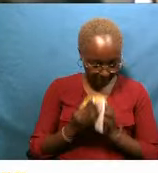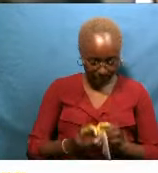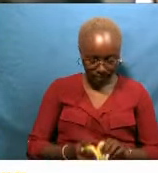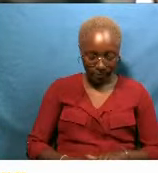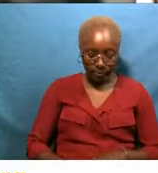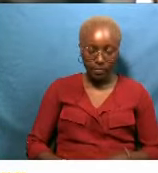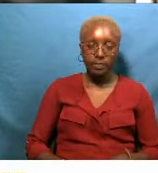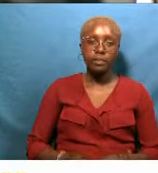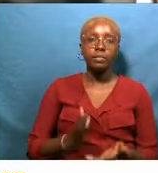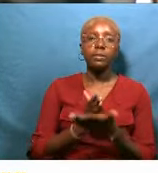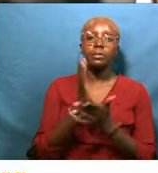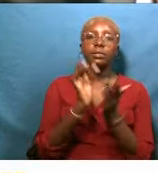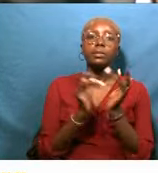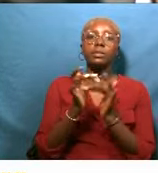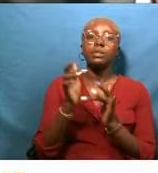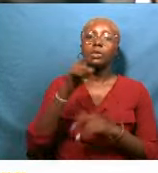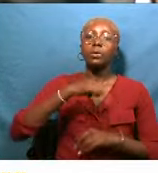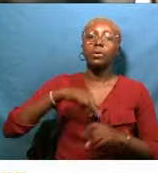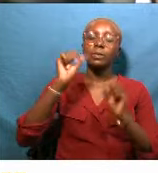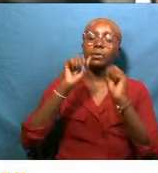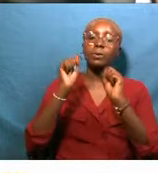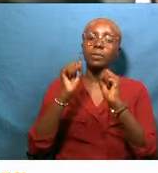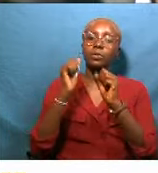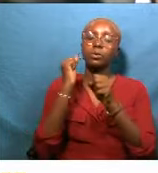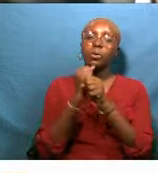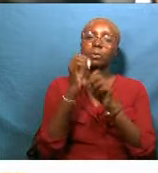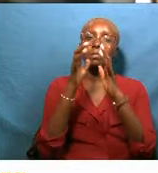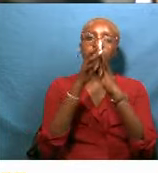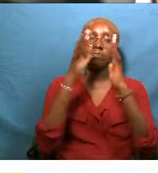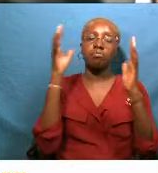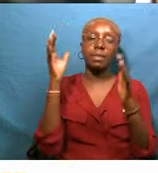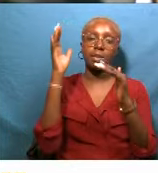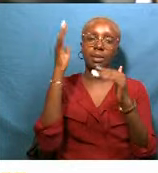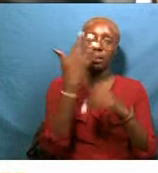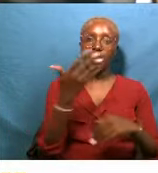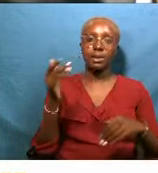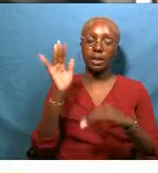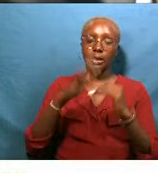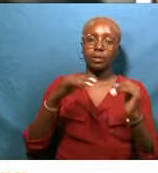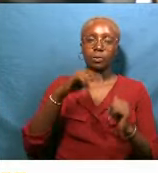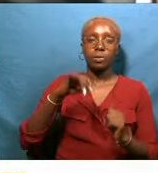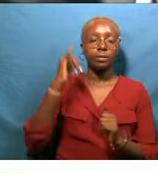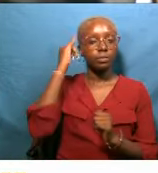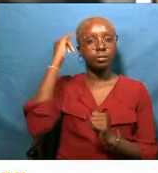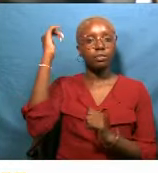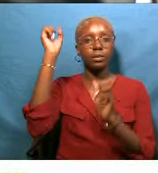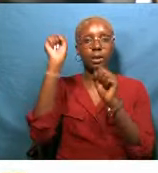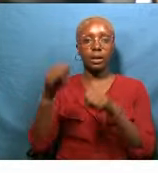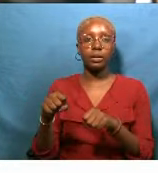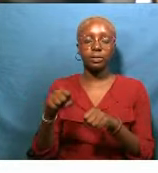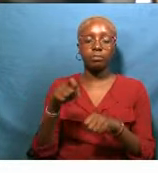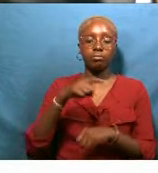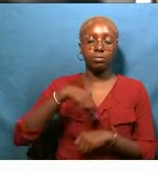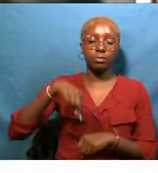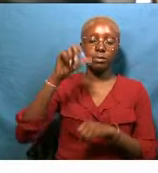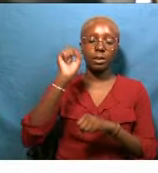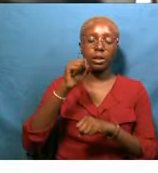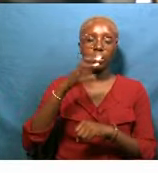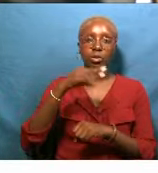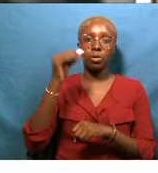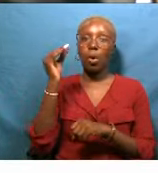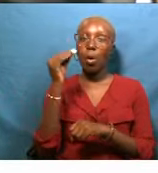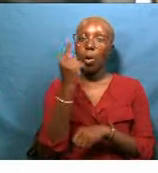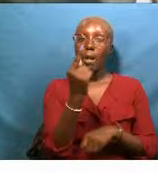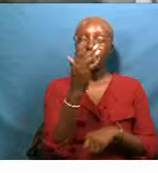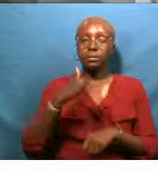and are uplifted to do greater things than we have ever imagined. We can move from one location to another. We can